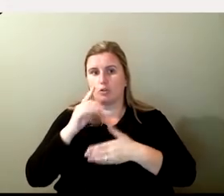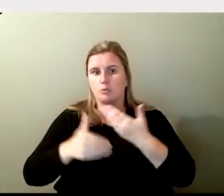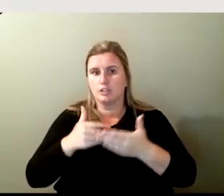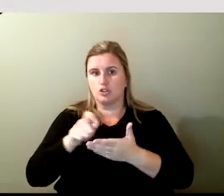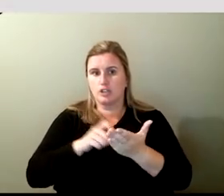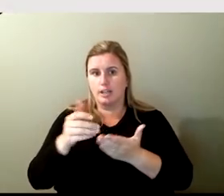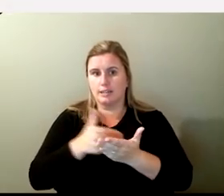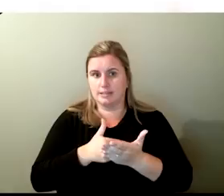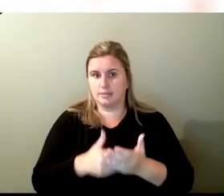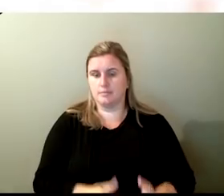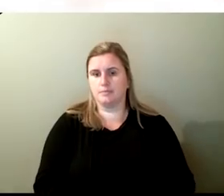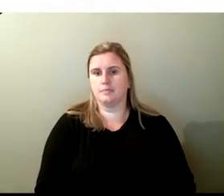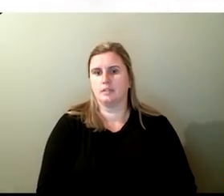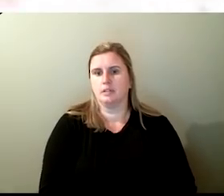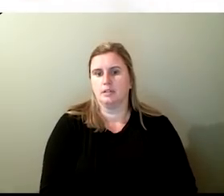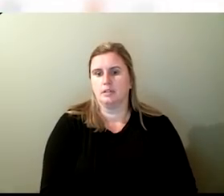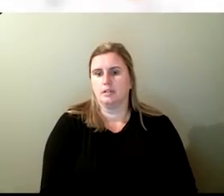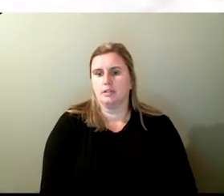checklist.